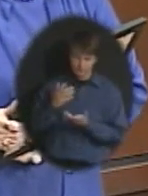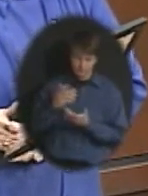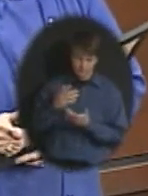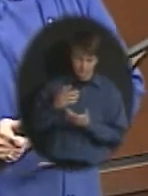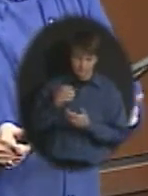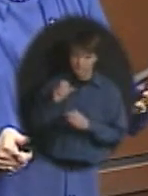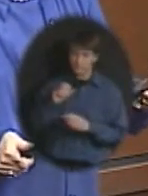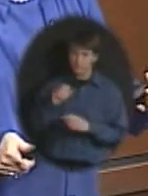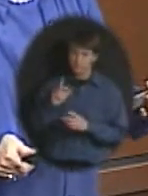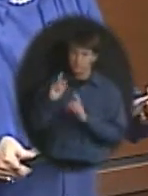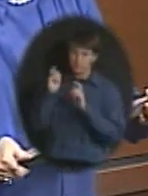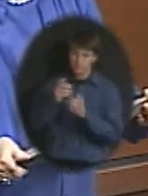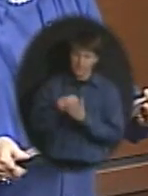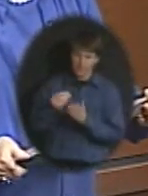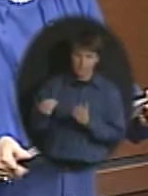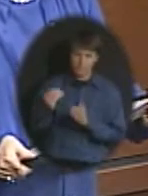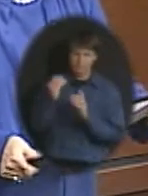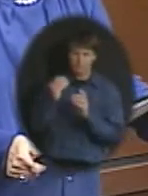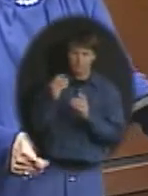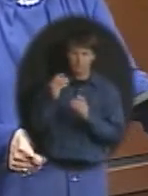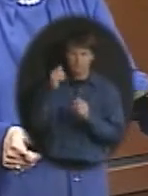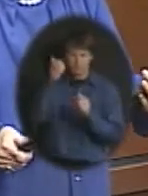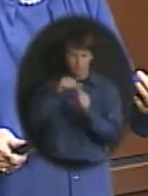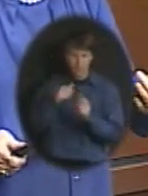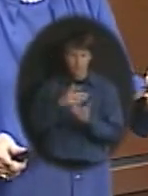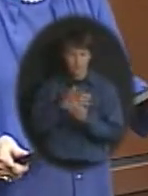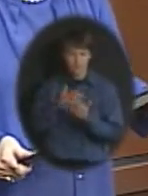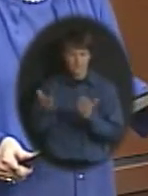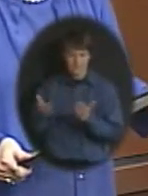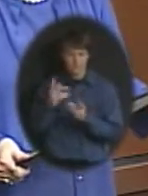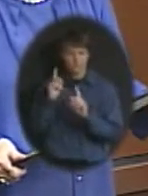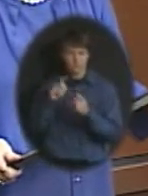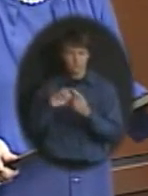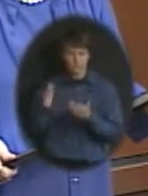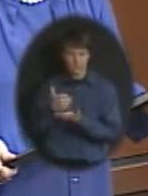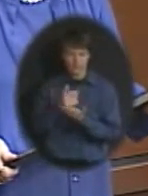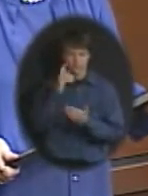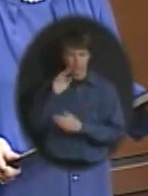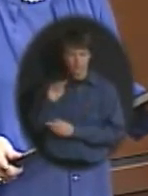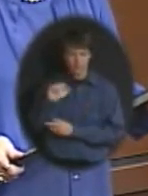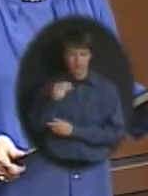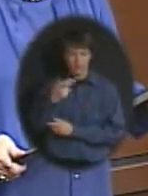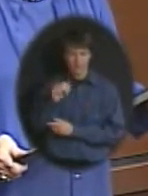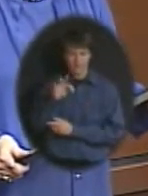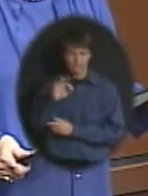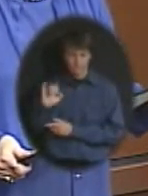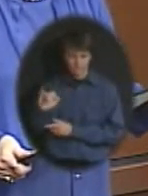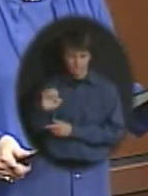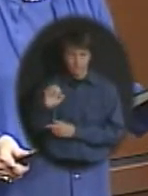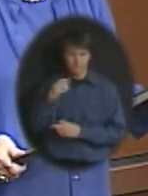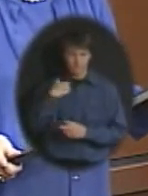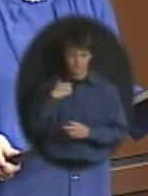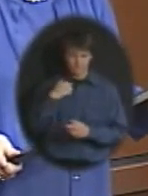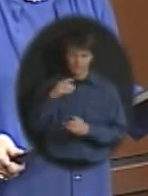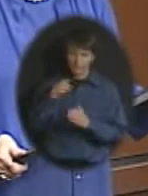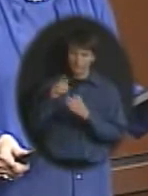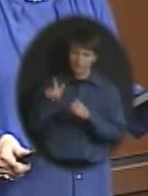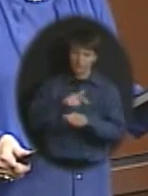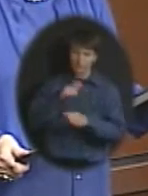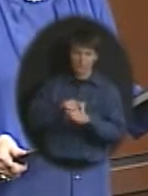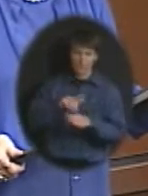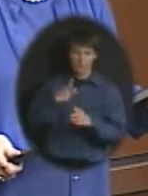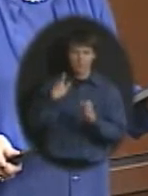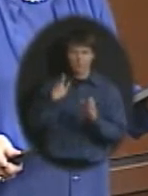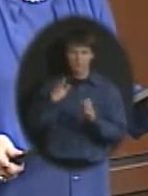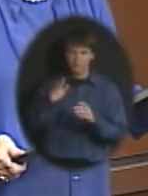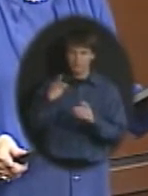and donated a substantial amount of memorabilia to its collection. He was a longtime member of the All School Alumni Association, organizing many reunions and